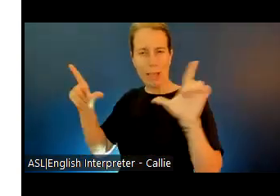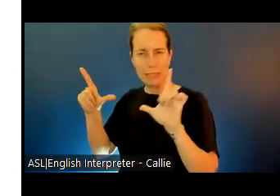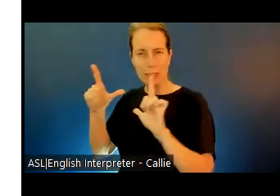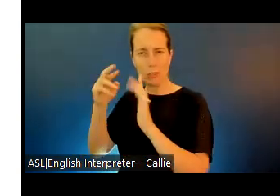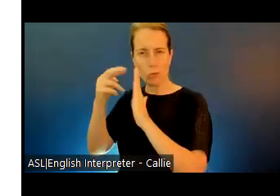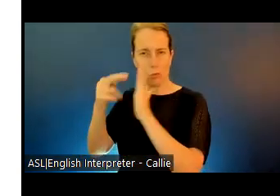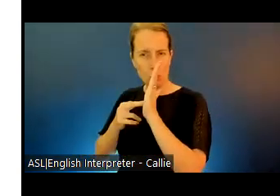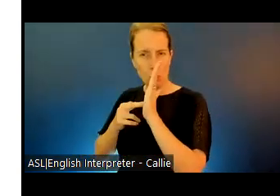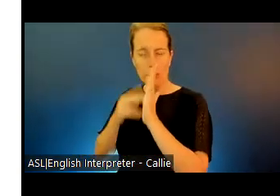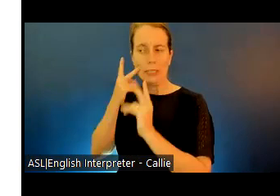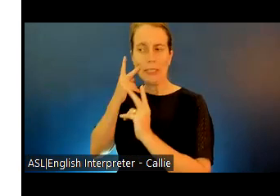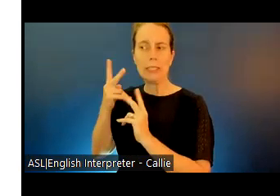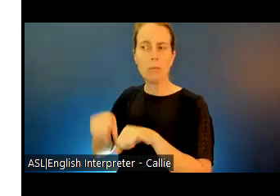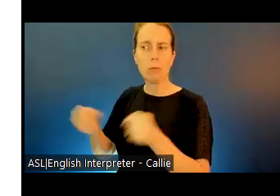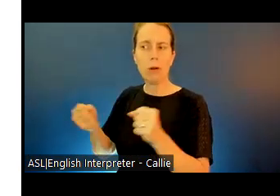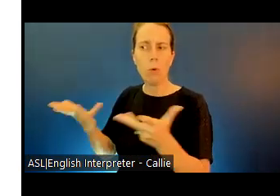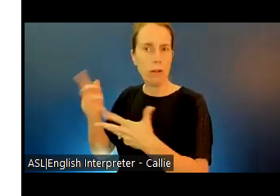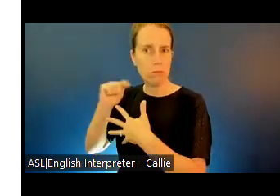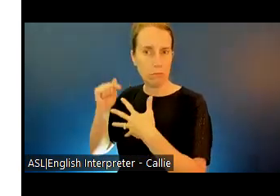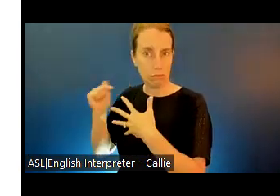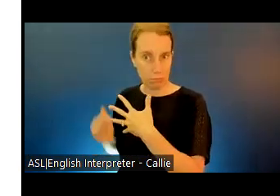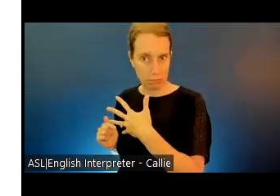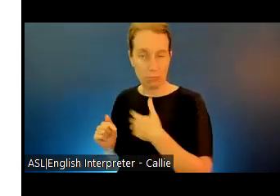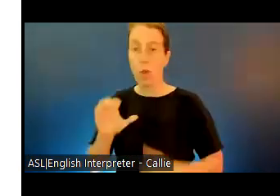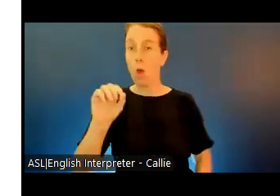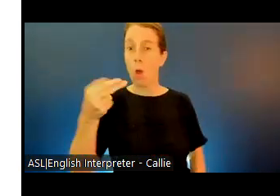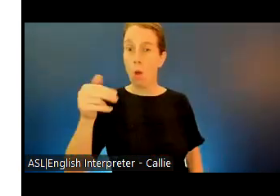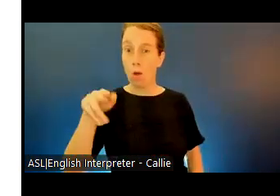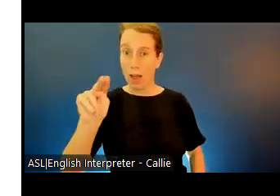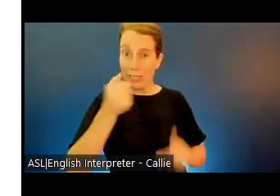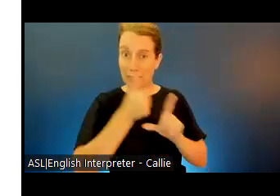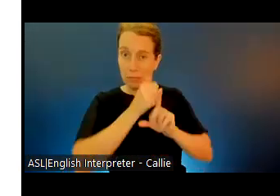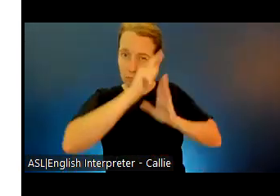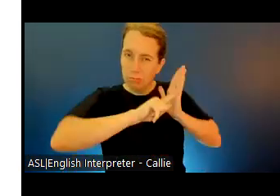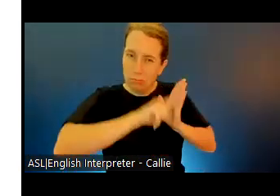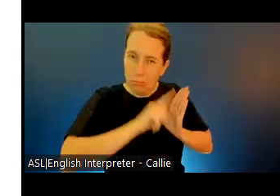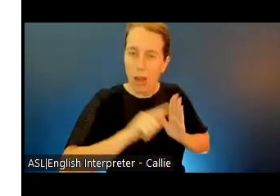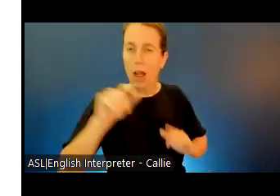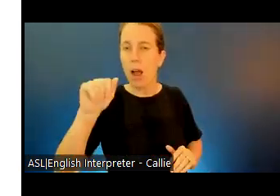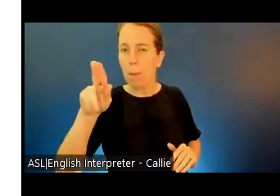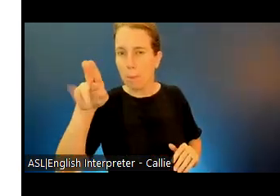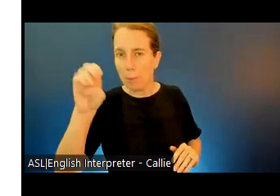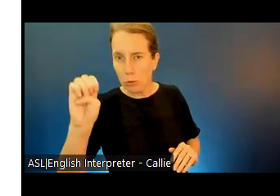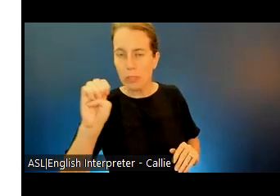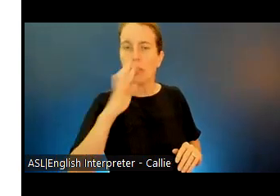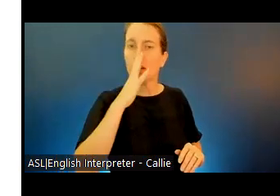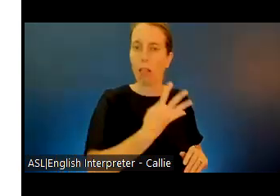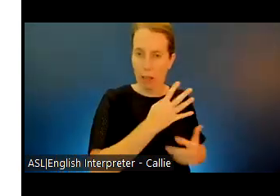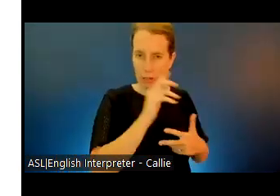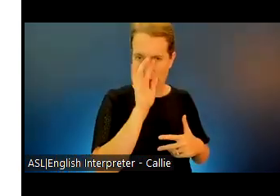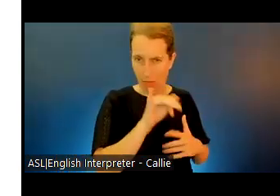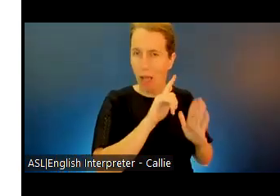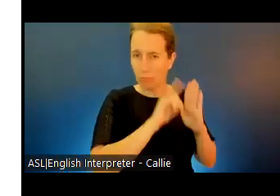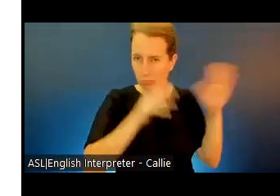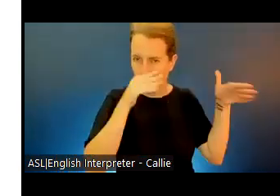at very strictly, whether or not abuse or neglect is occurring. But again, it doesn't hurt to make a report to both of these